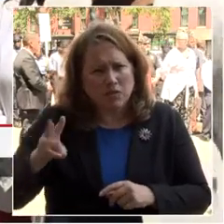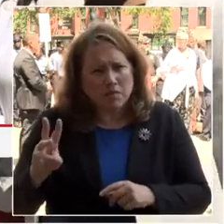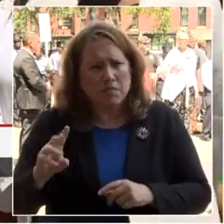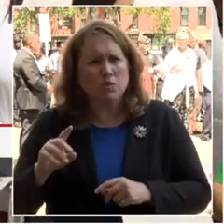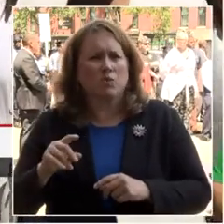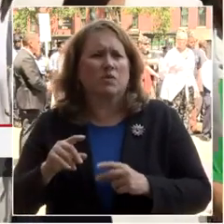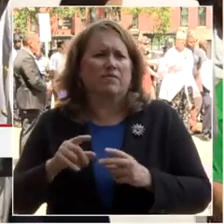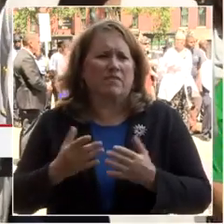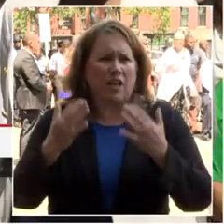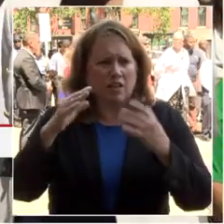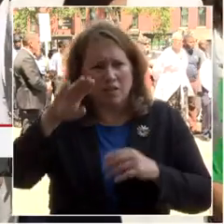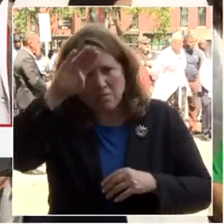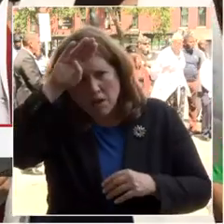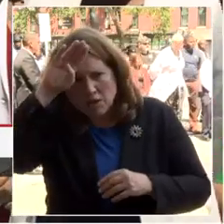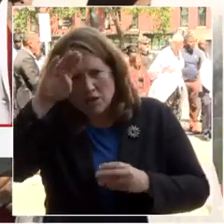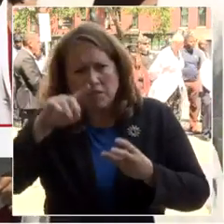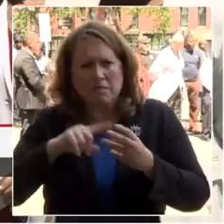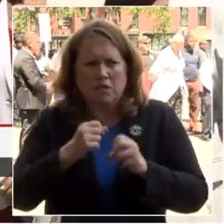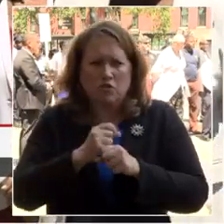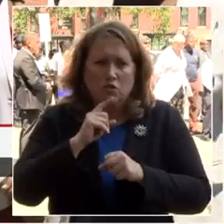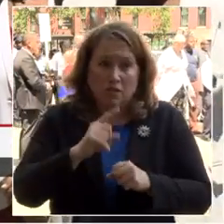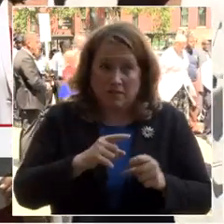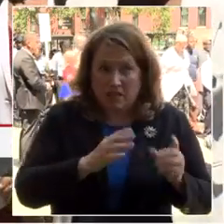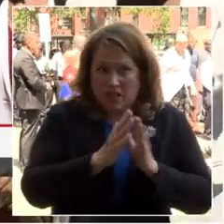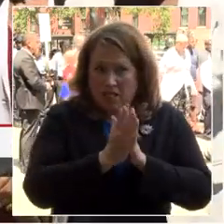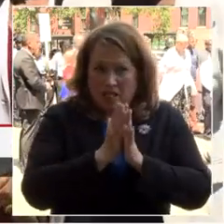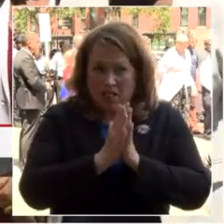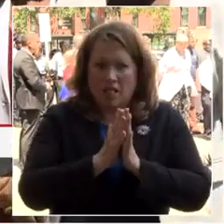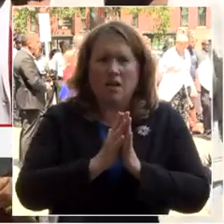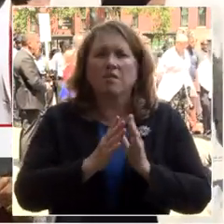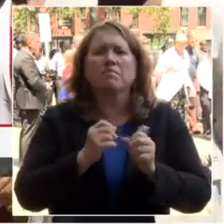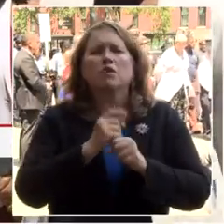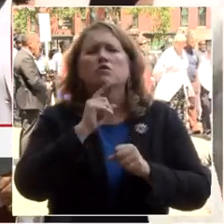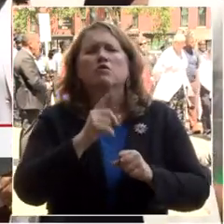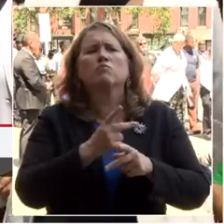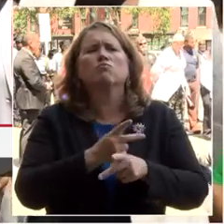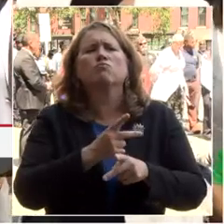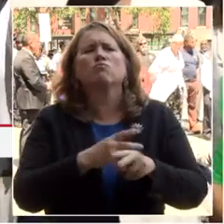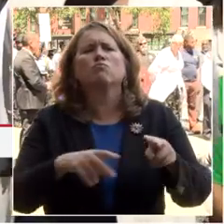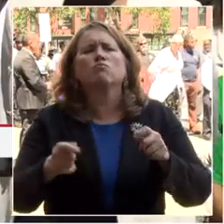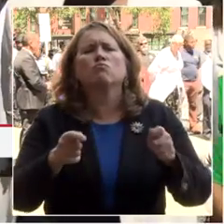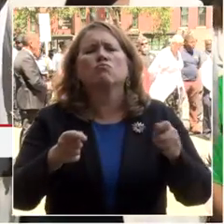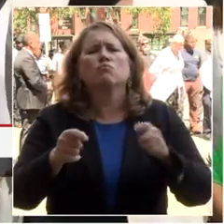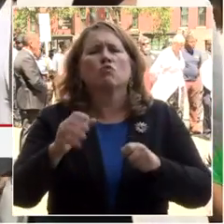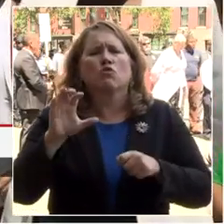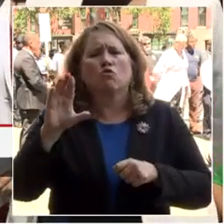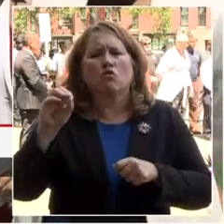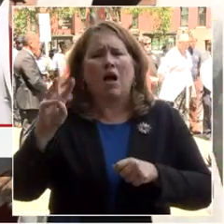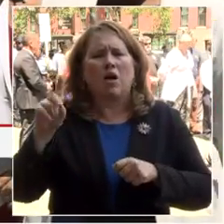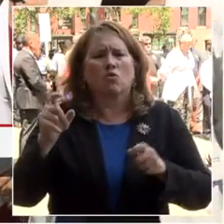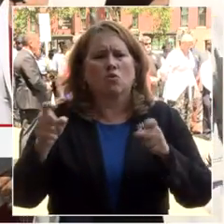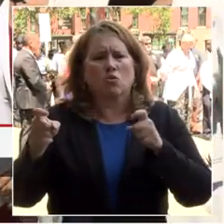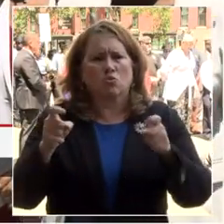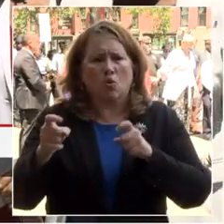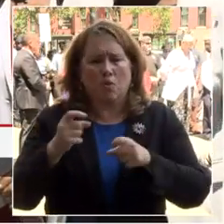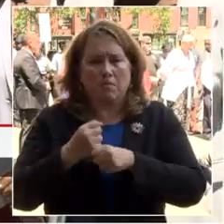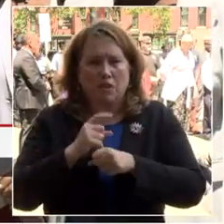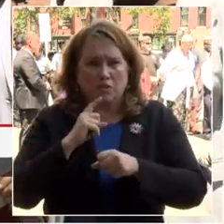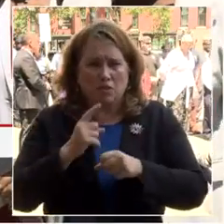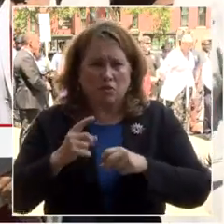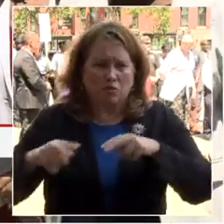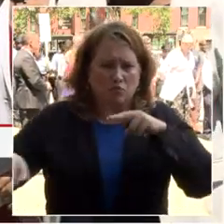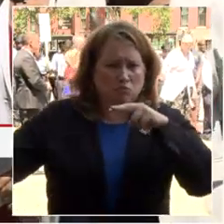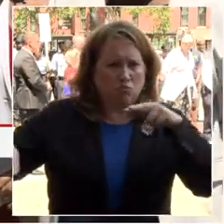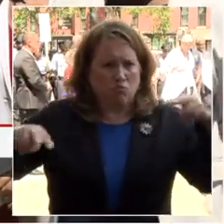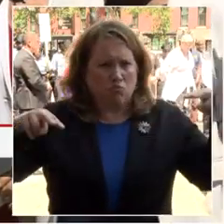here enforcing overcrowding, and we have folks from ABRA that are out here, those are force multipliers for our law enforcement agency. We're also